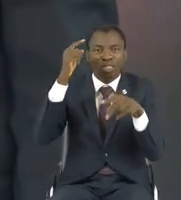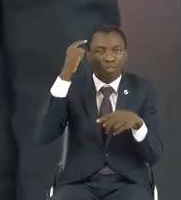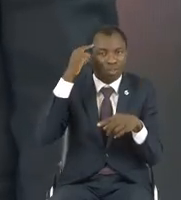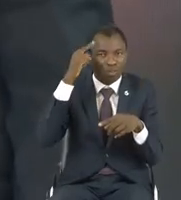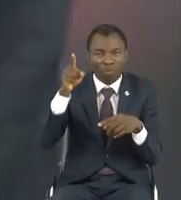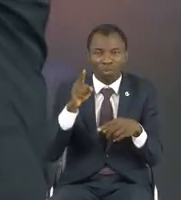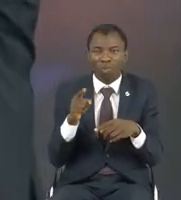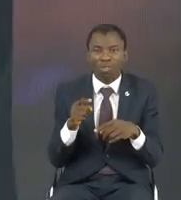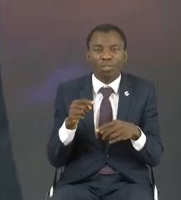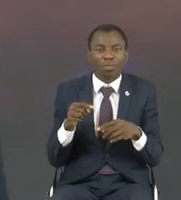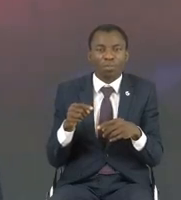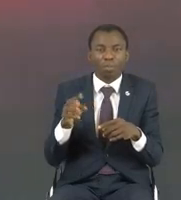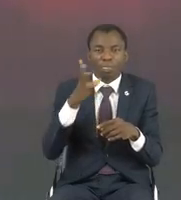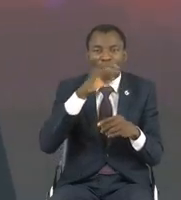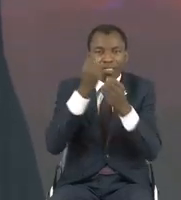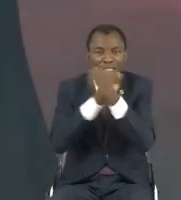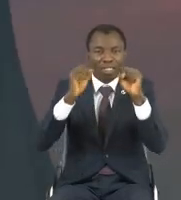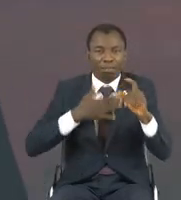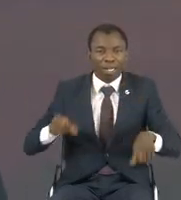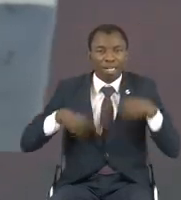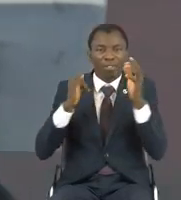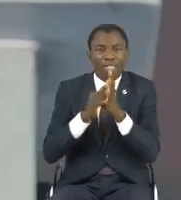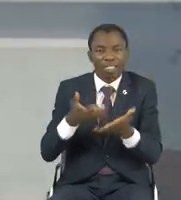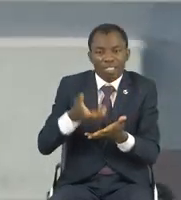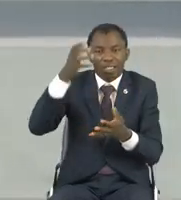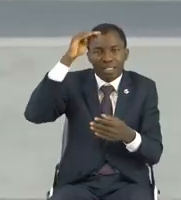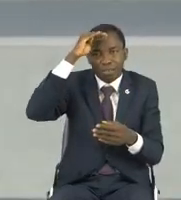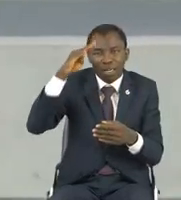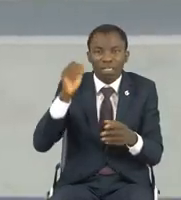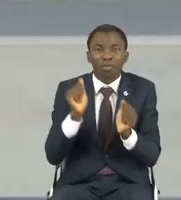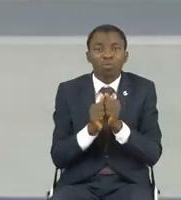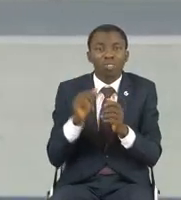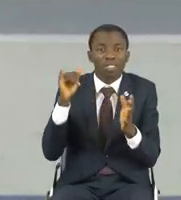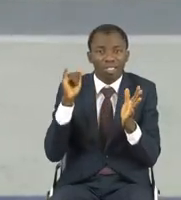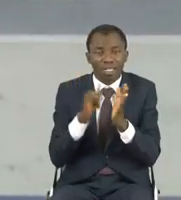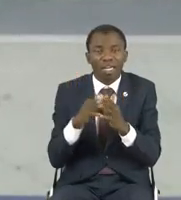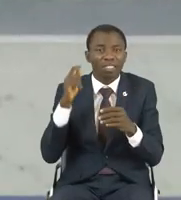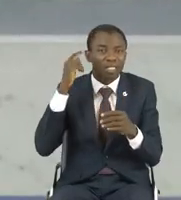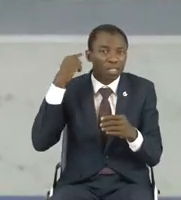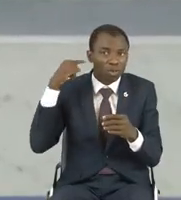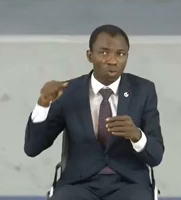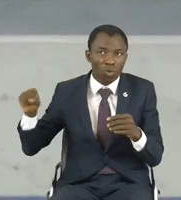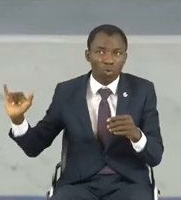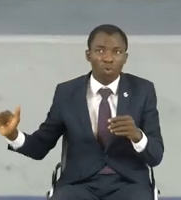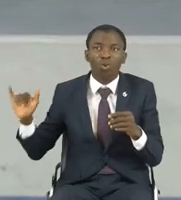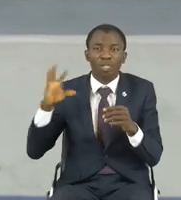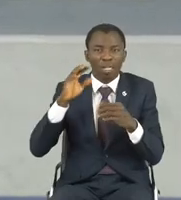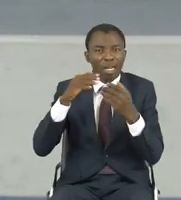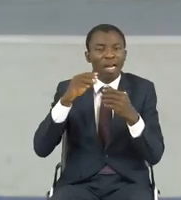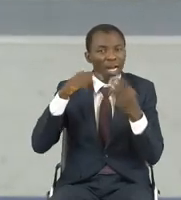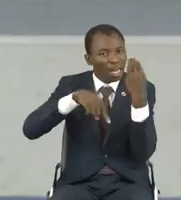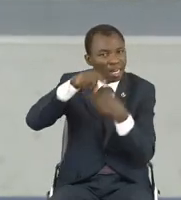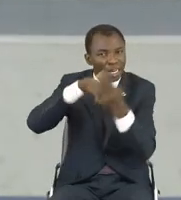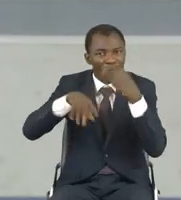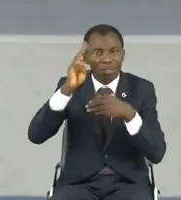life." That rich man with the gold around him thought about it. "I